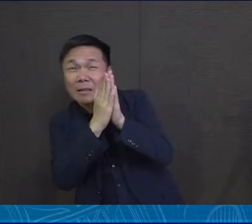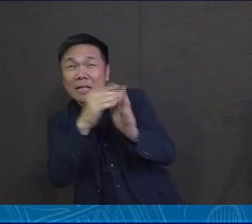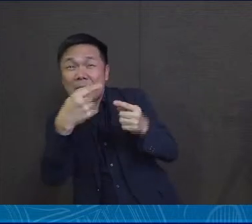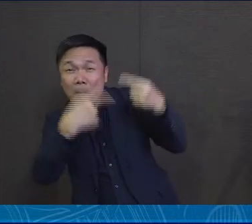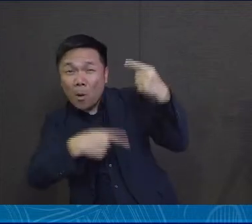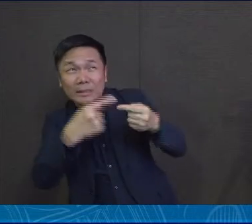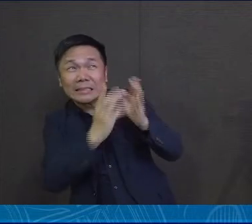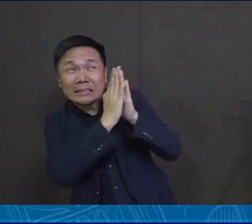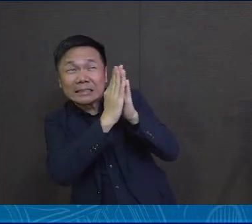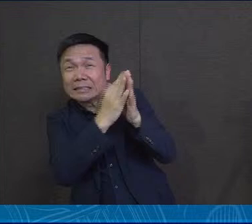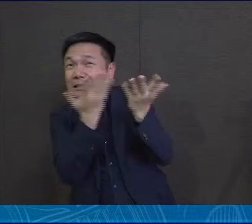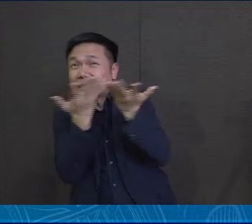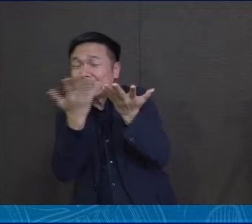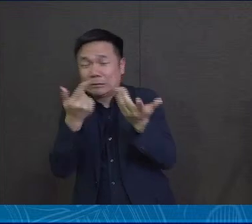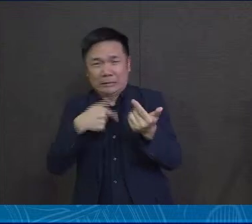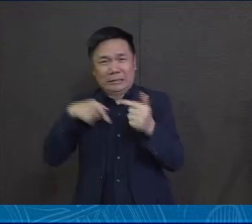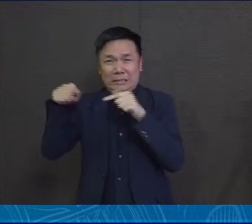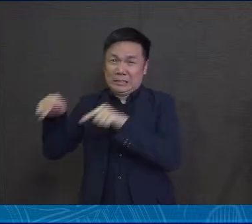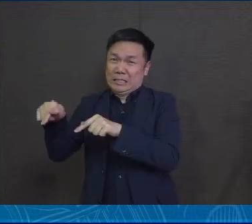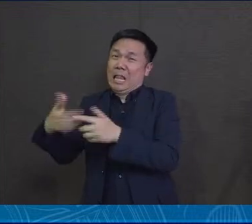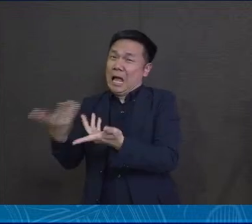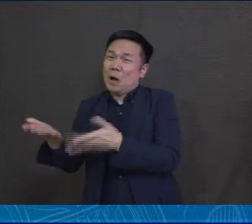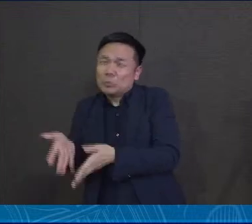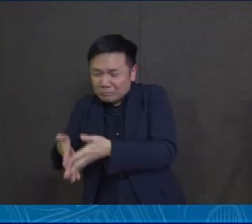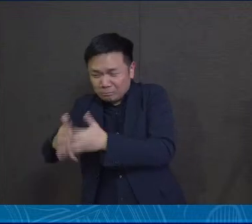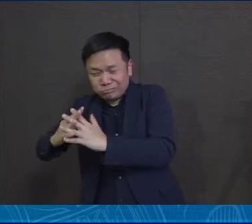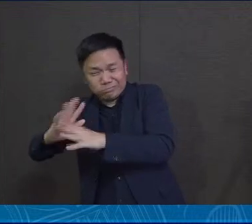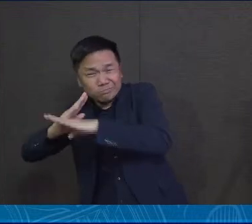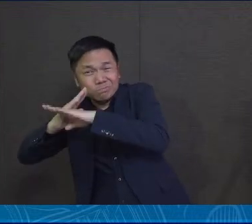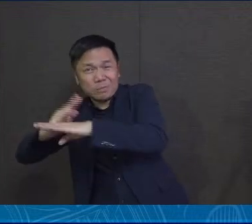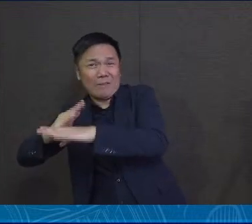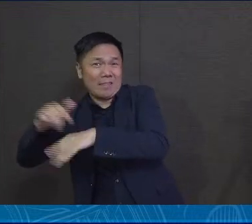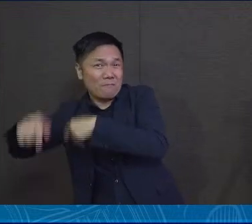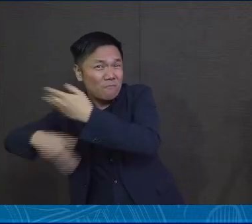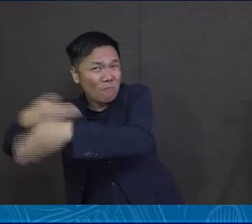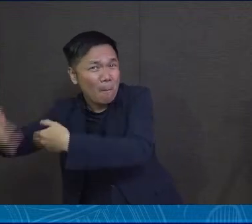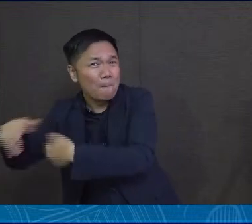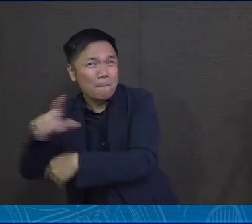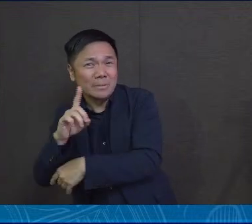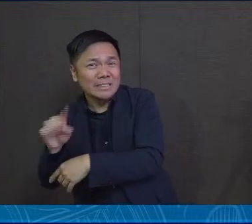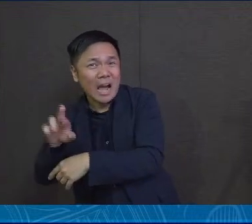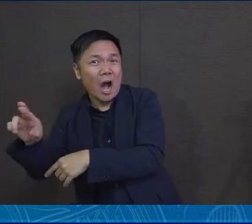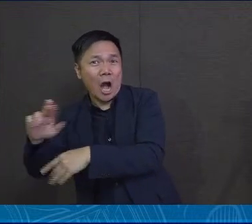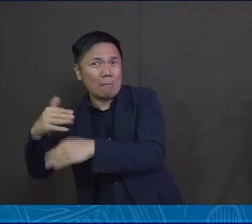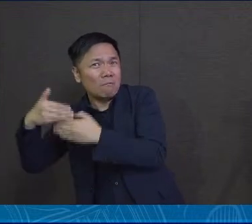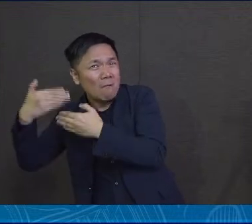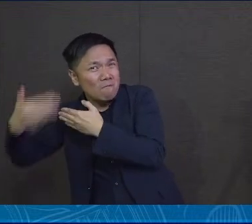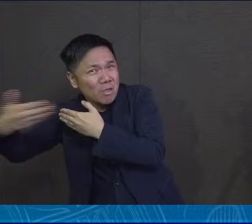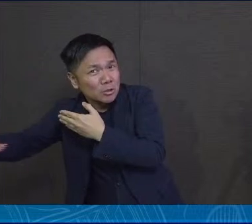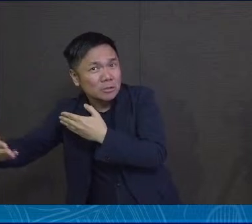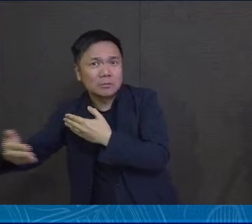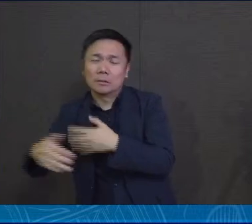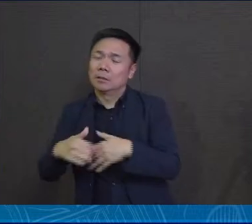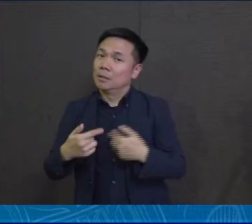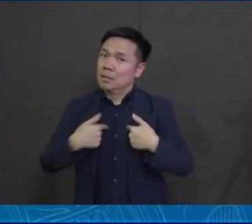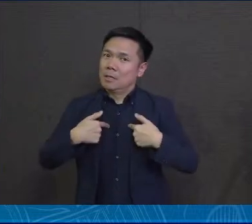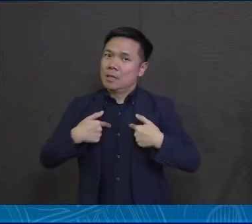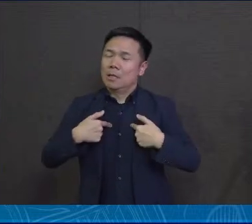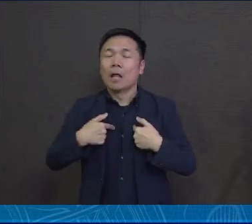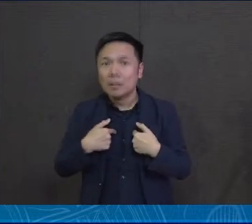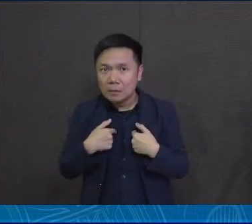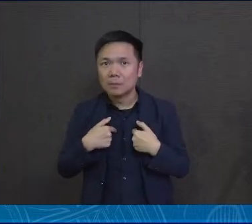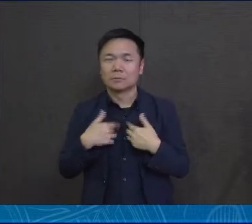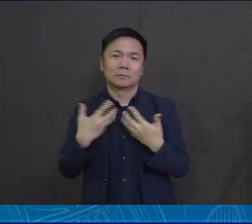necessity of the disaster preventive budgets. Then to do that, you always ask to